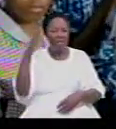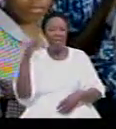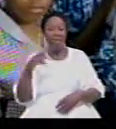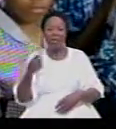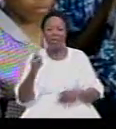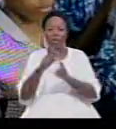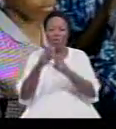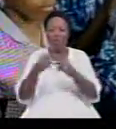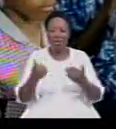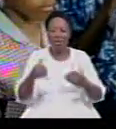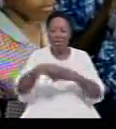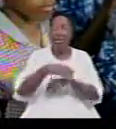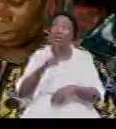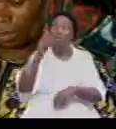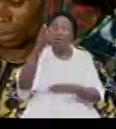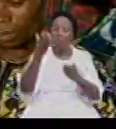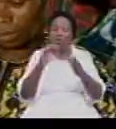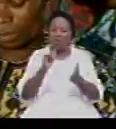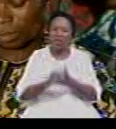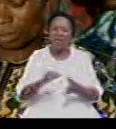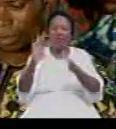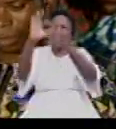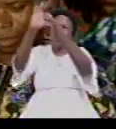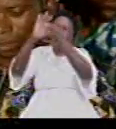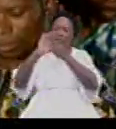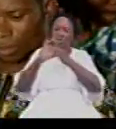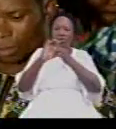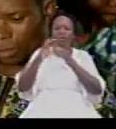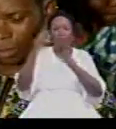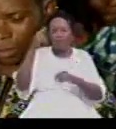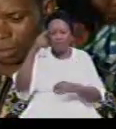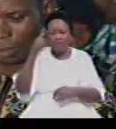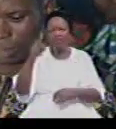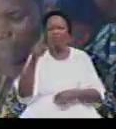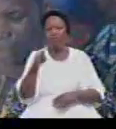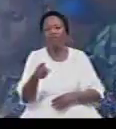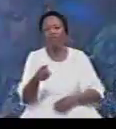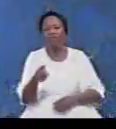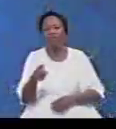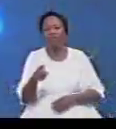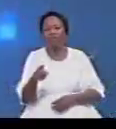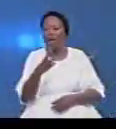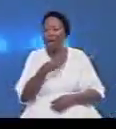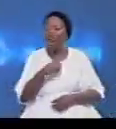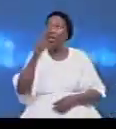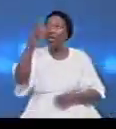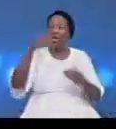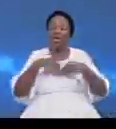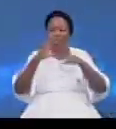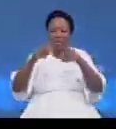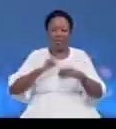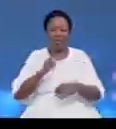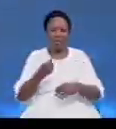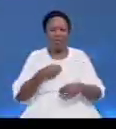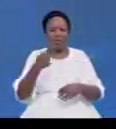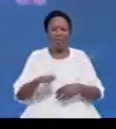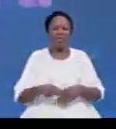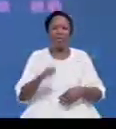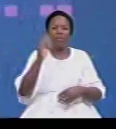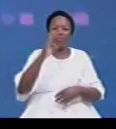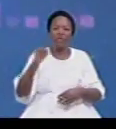He wants that same reconciliation for you. And he has given us the ministry